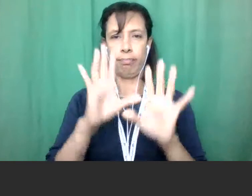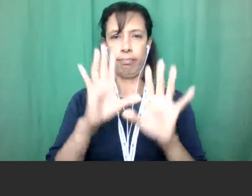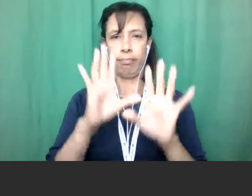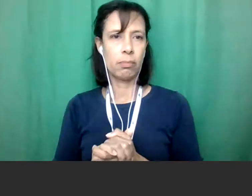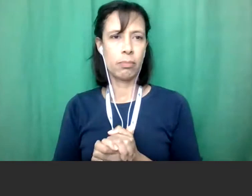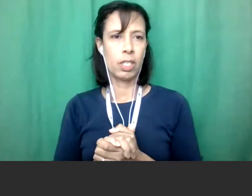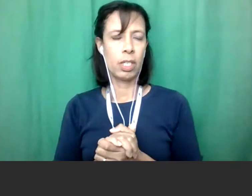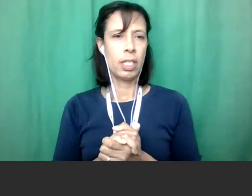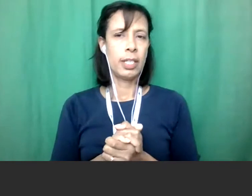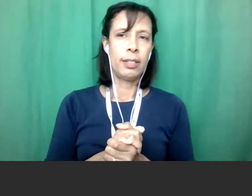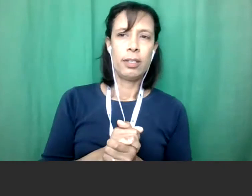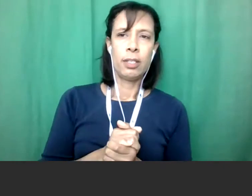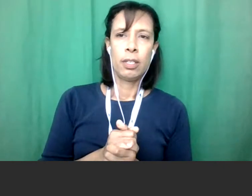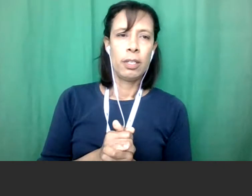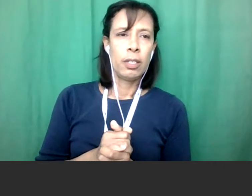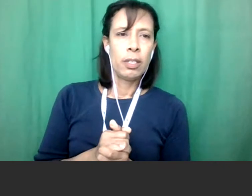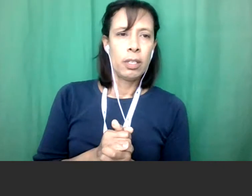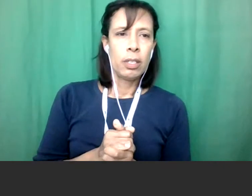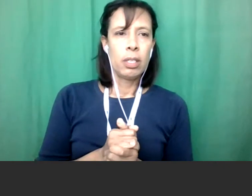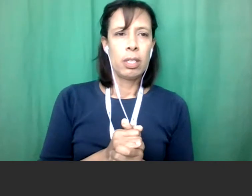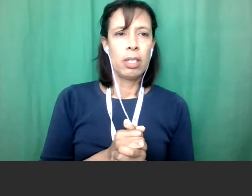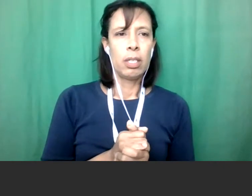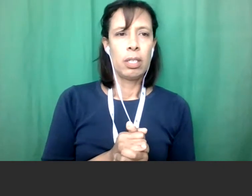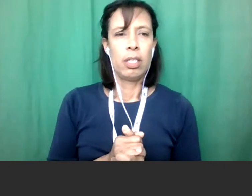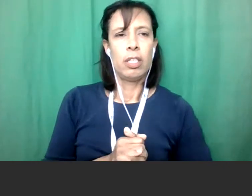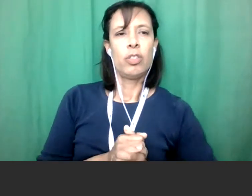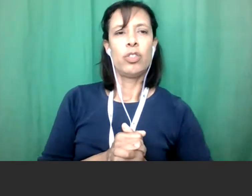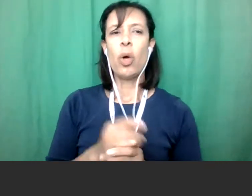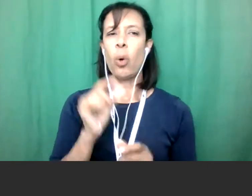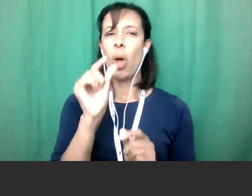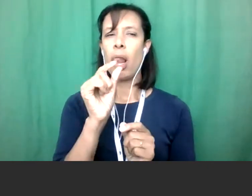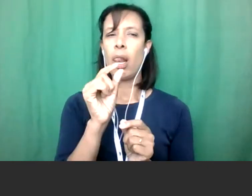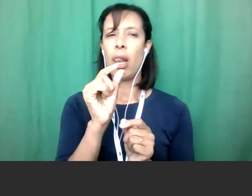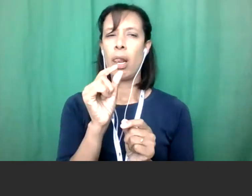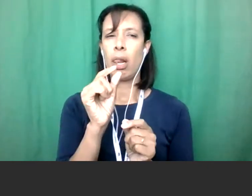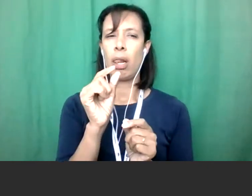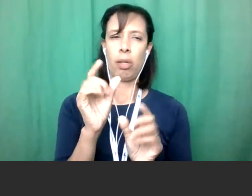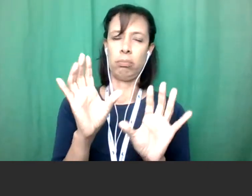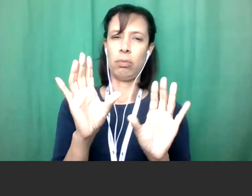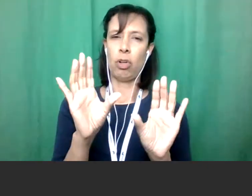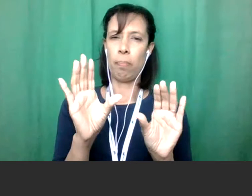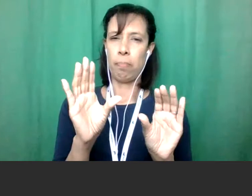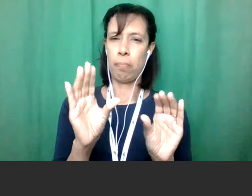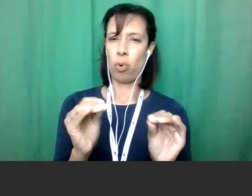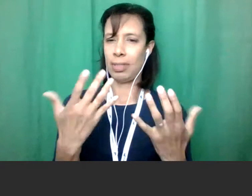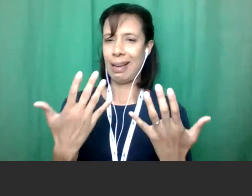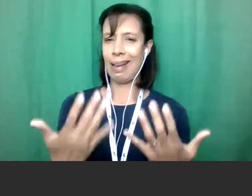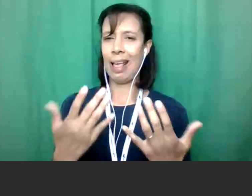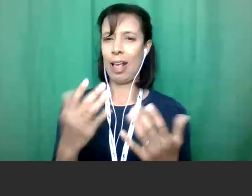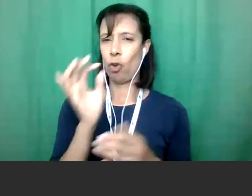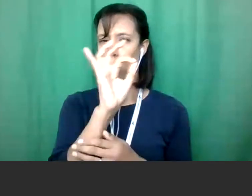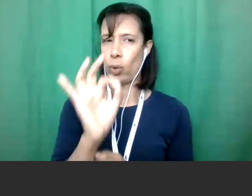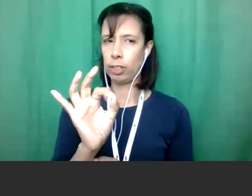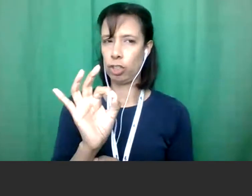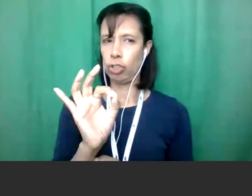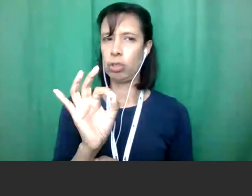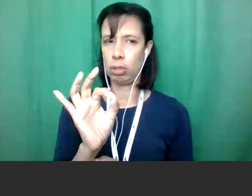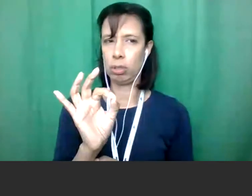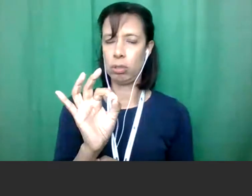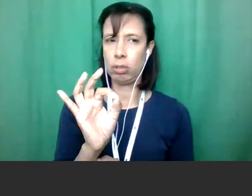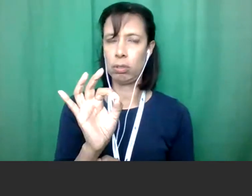Okay, so just a little pause there. I'll open that up to questions. So again, the emphasis there,